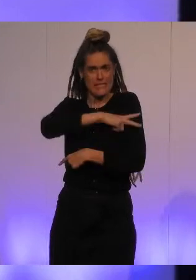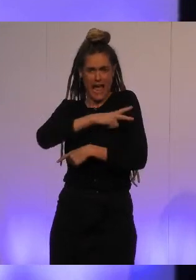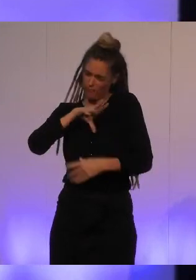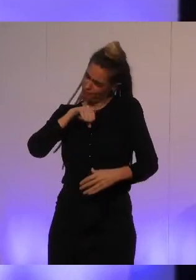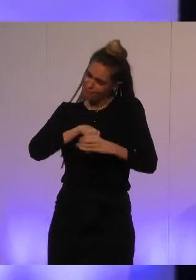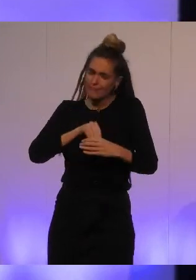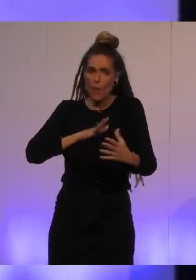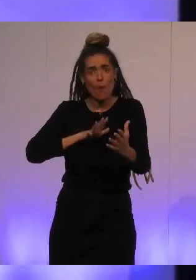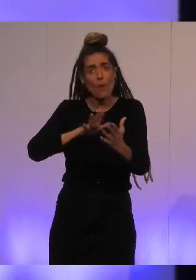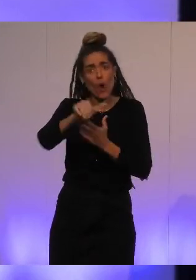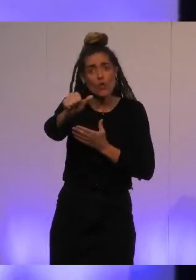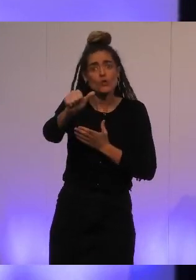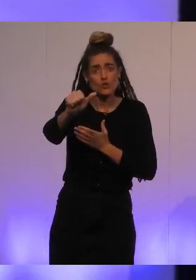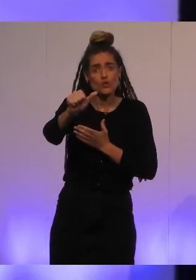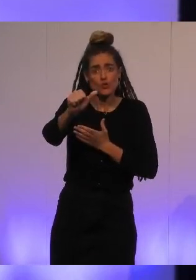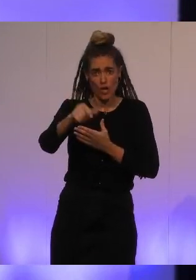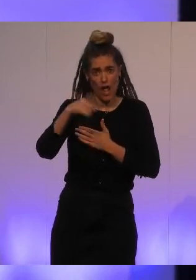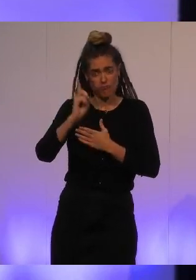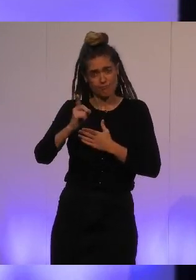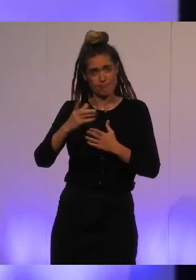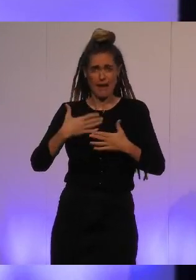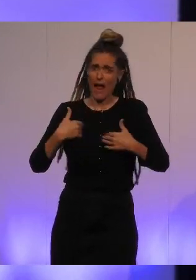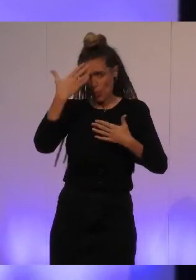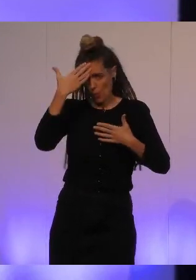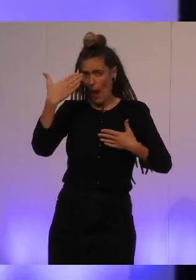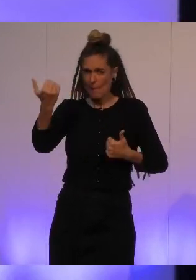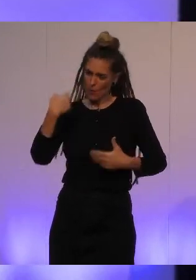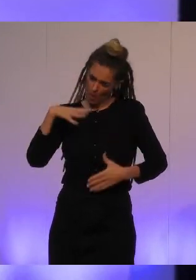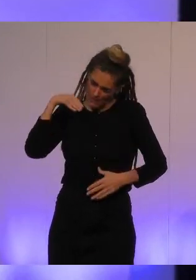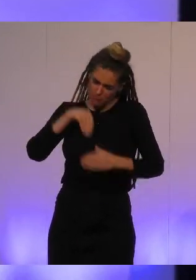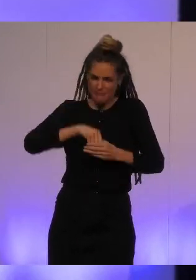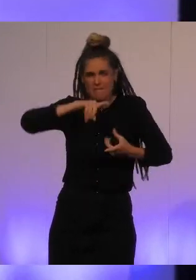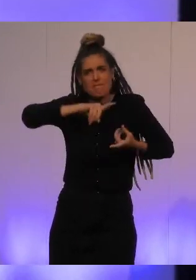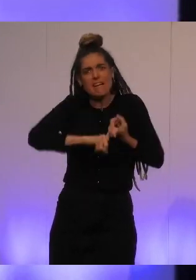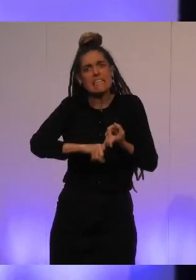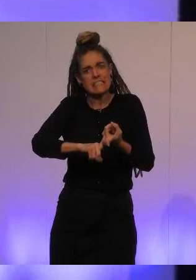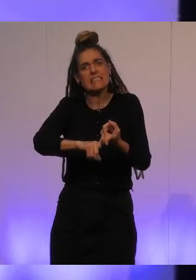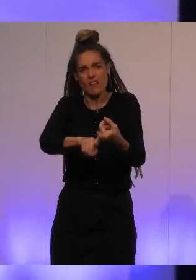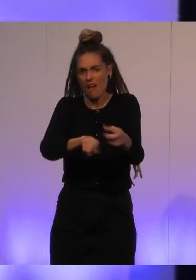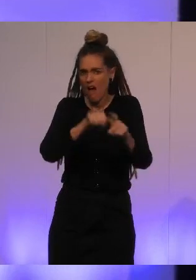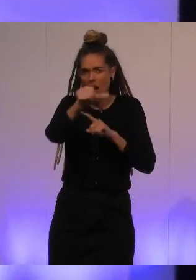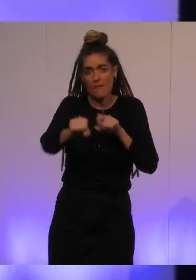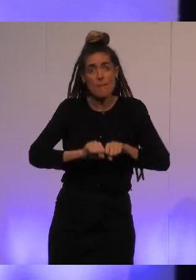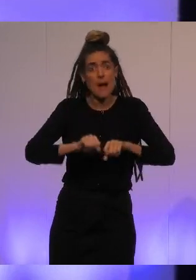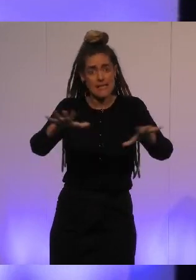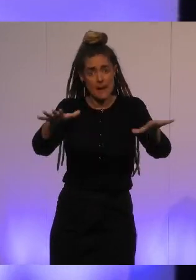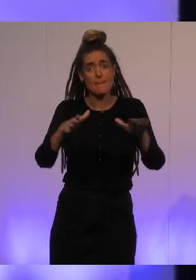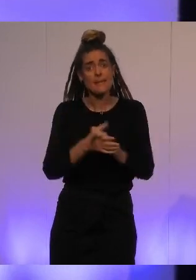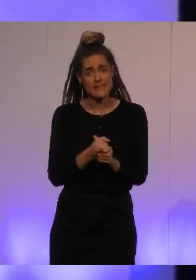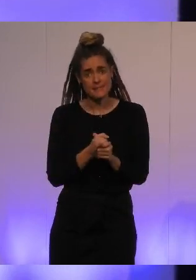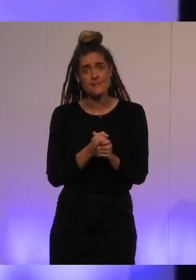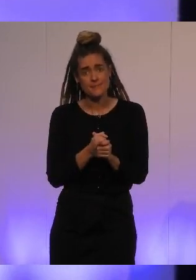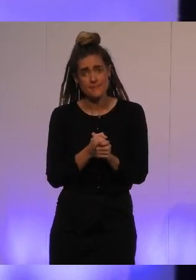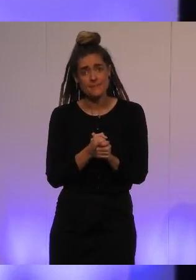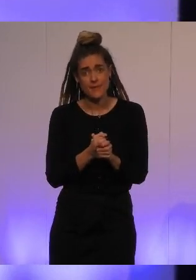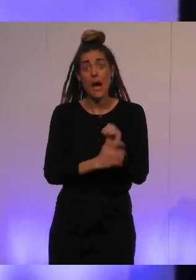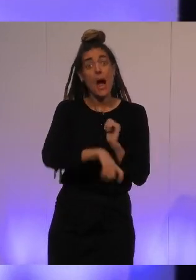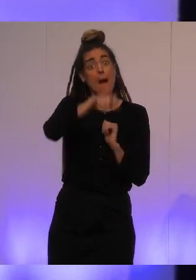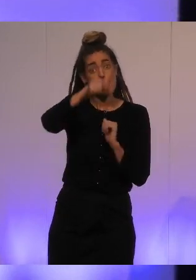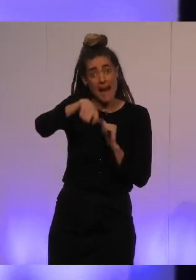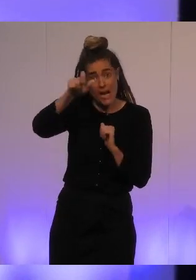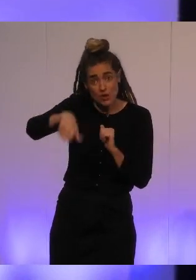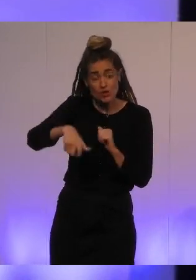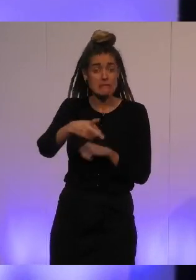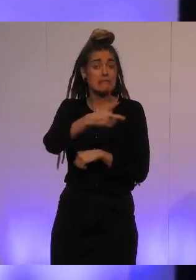culture and how we are incorporating this into our legacy of the pandemic. Patients, staff and